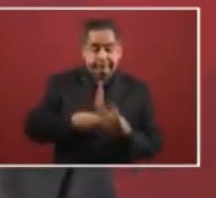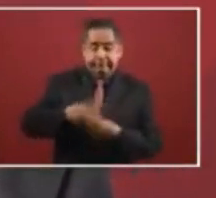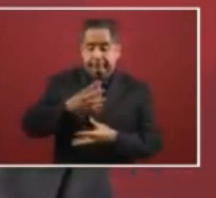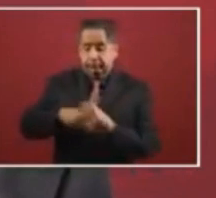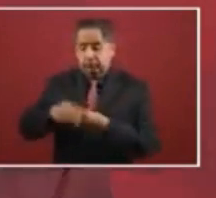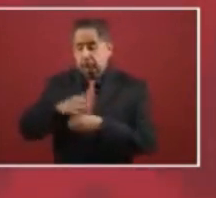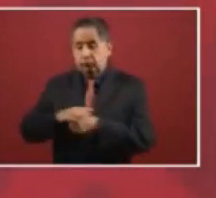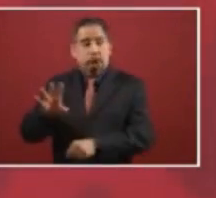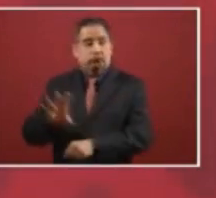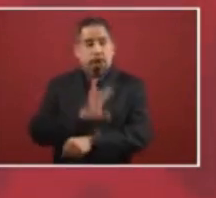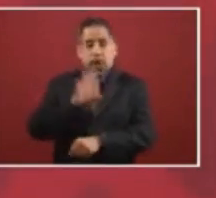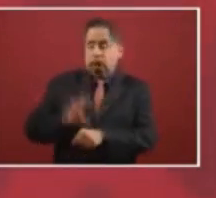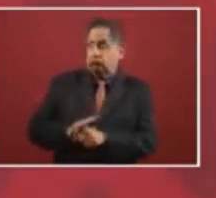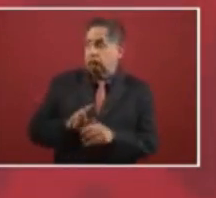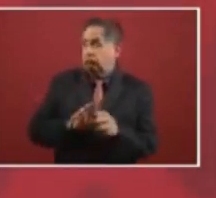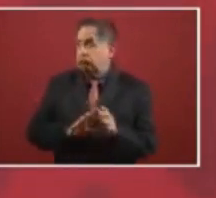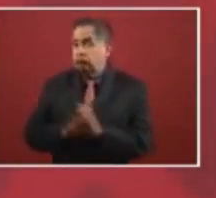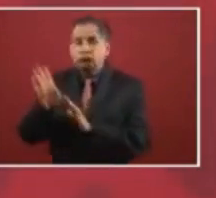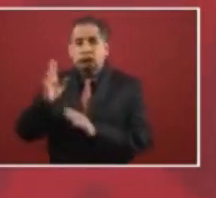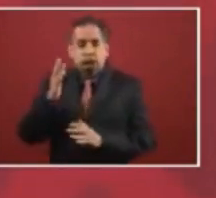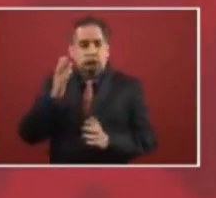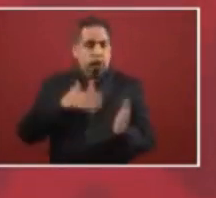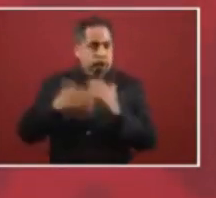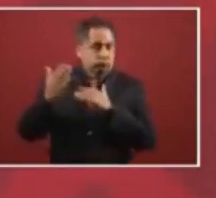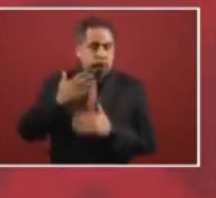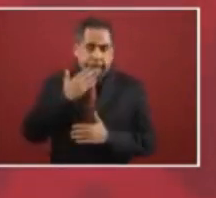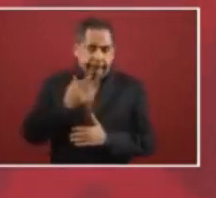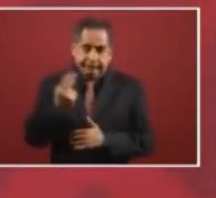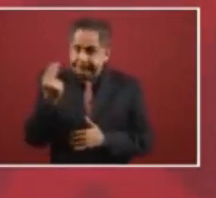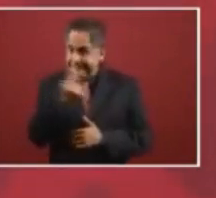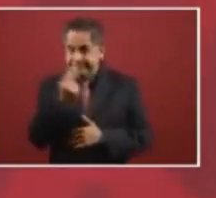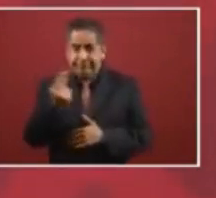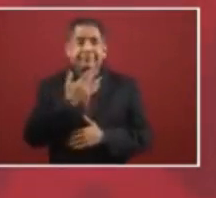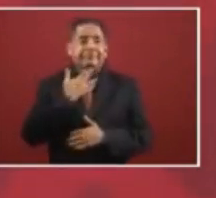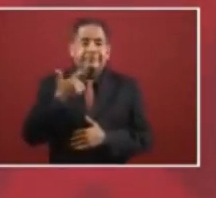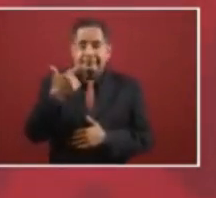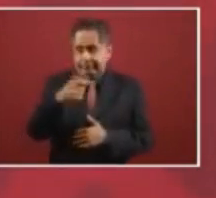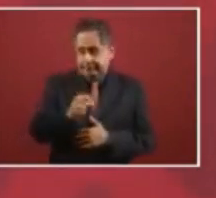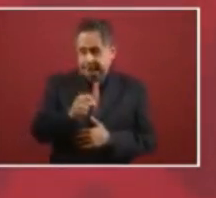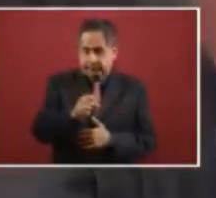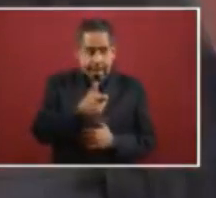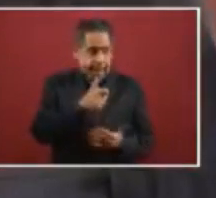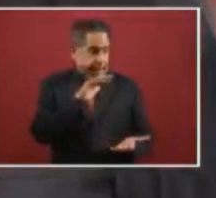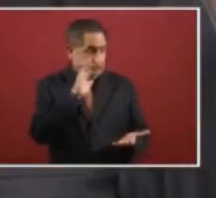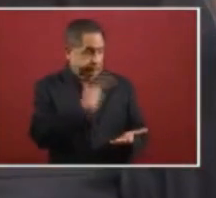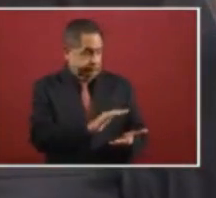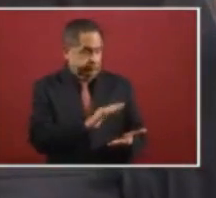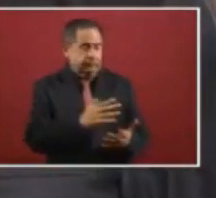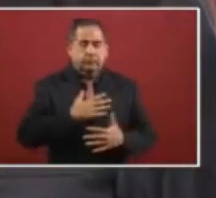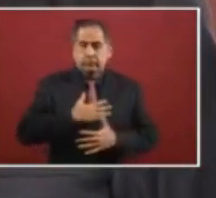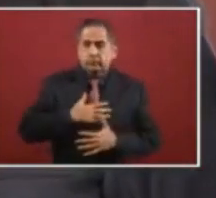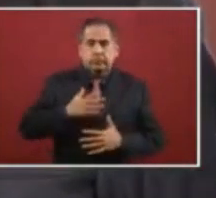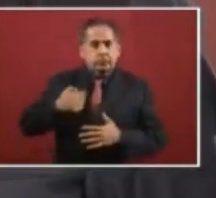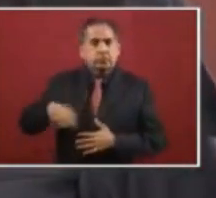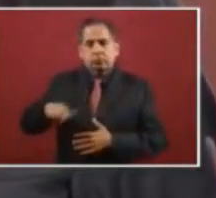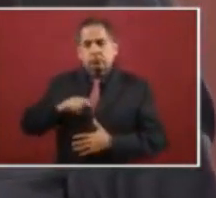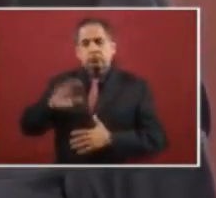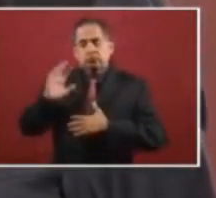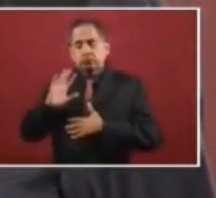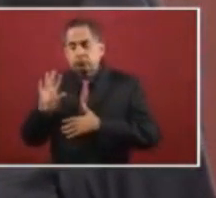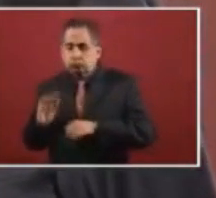which is the most important thing for our electric energy, to be able to maintain the